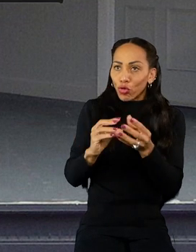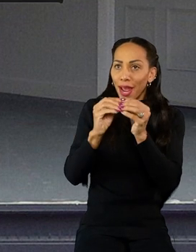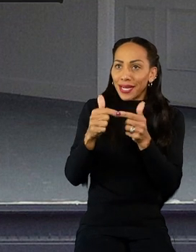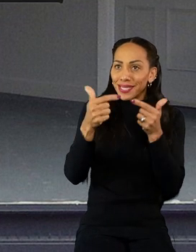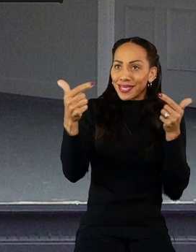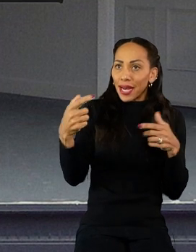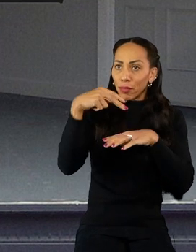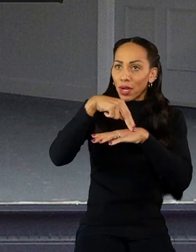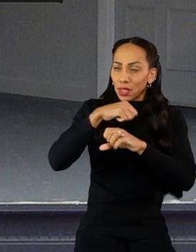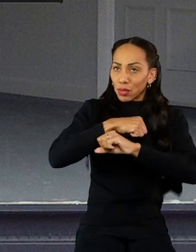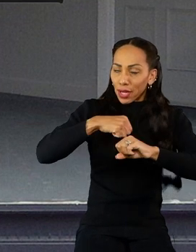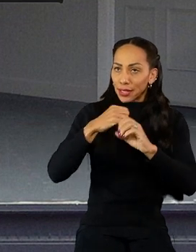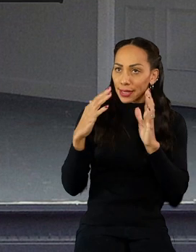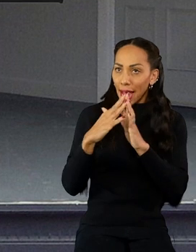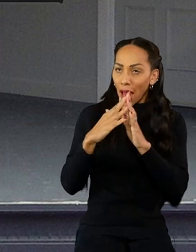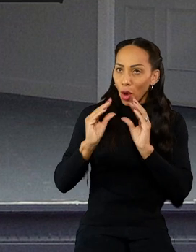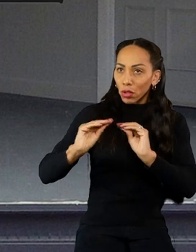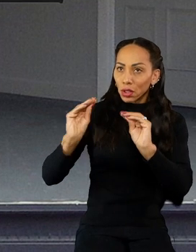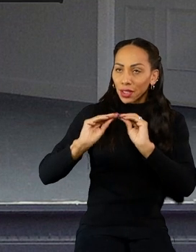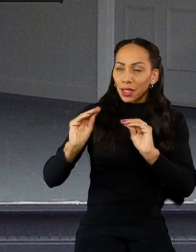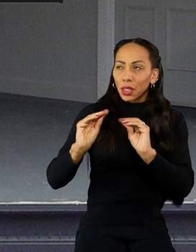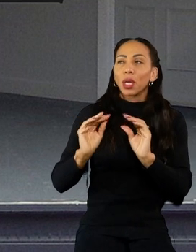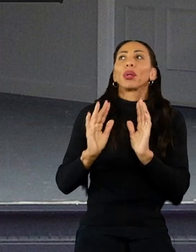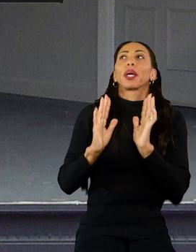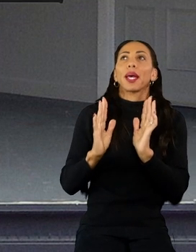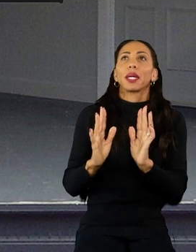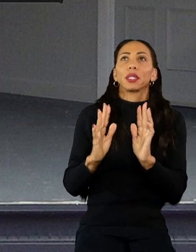on how to create these telepresence spaces.